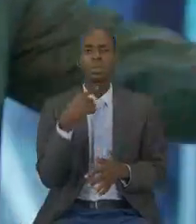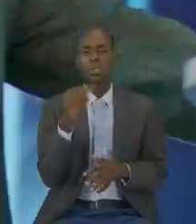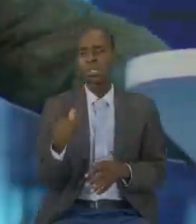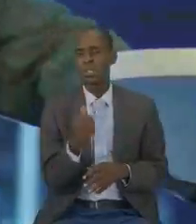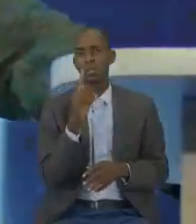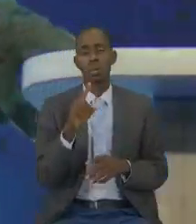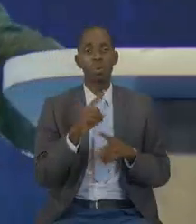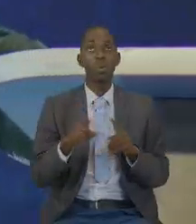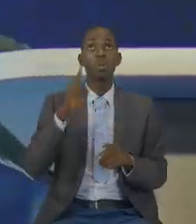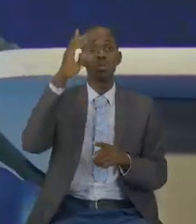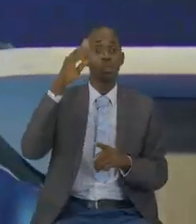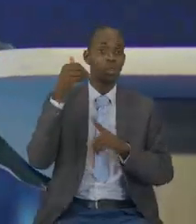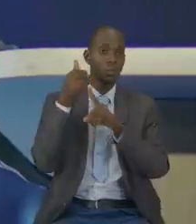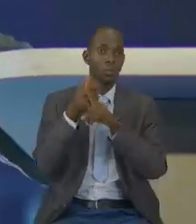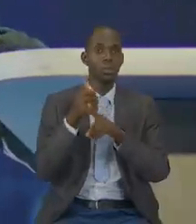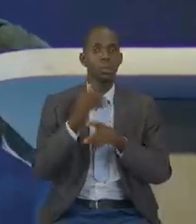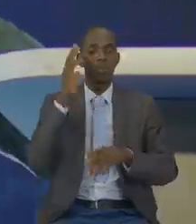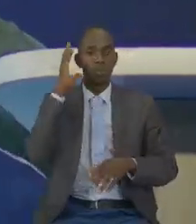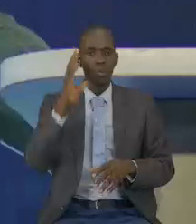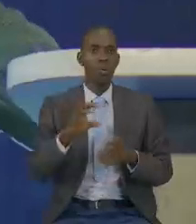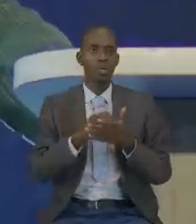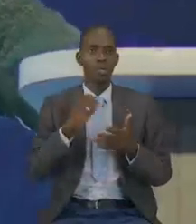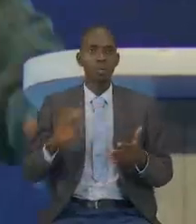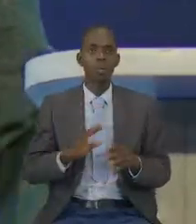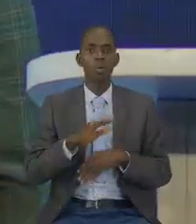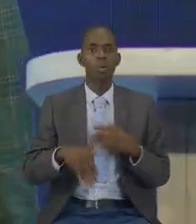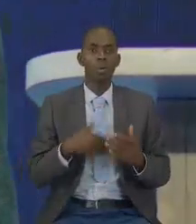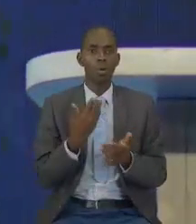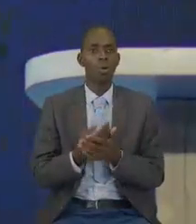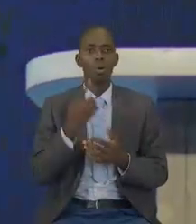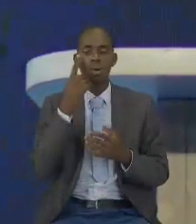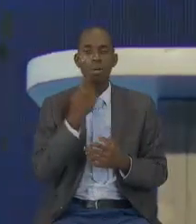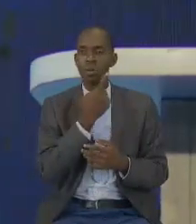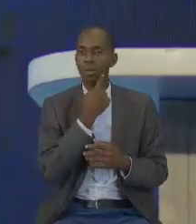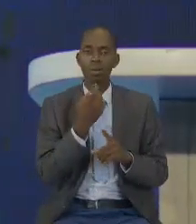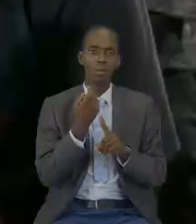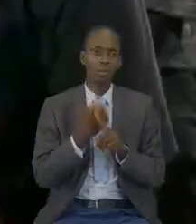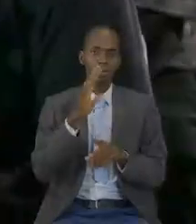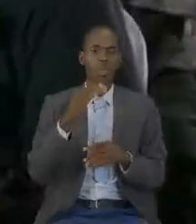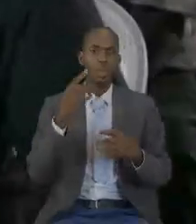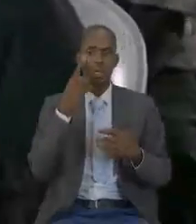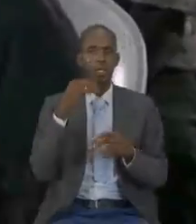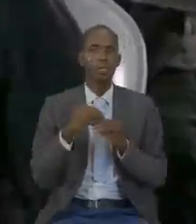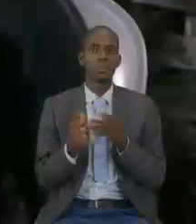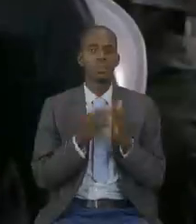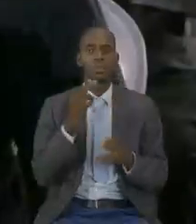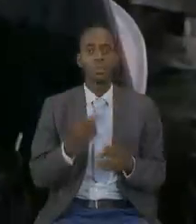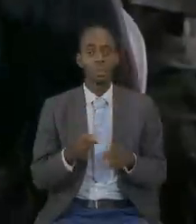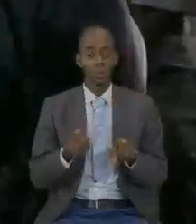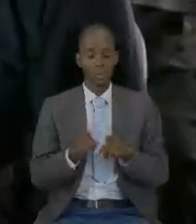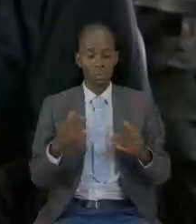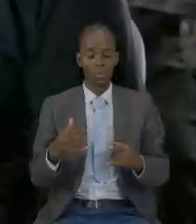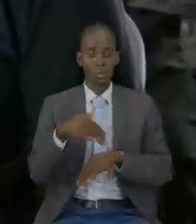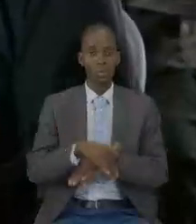God himself will wipe all tears out of your eyes.